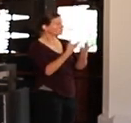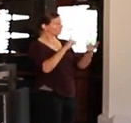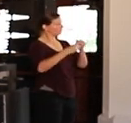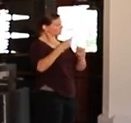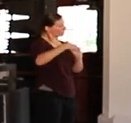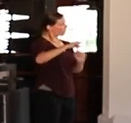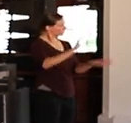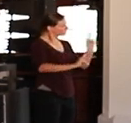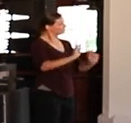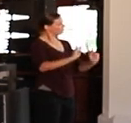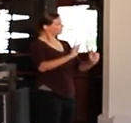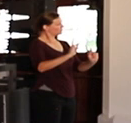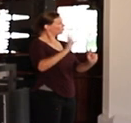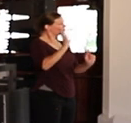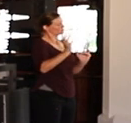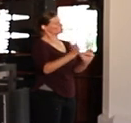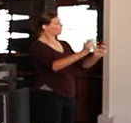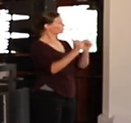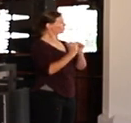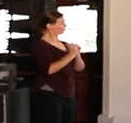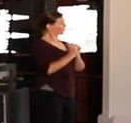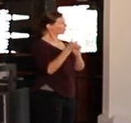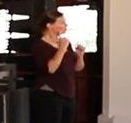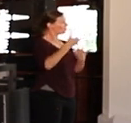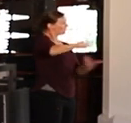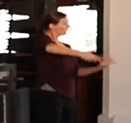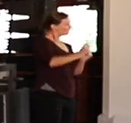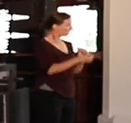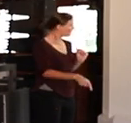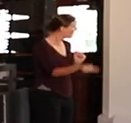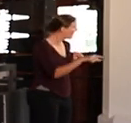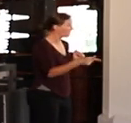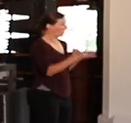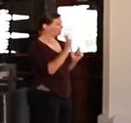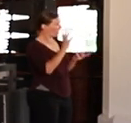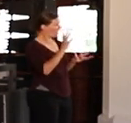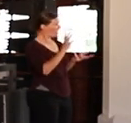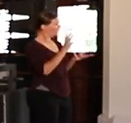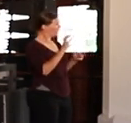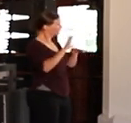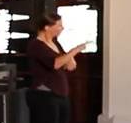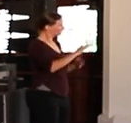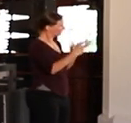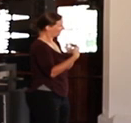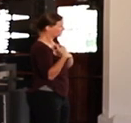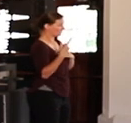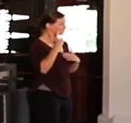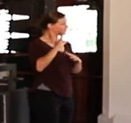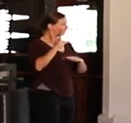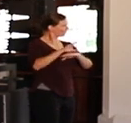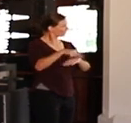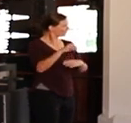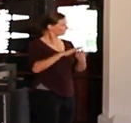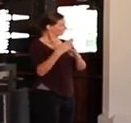some of the people that you're going to be talking with. These are the people you're going to be hanging out with. They are going to hold you accountable. You are going to hold them